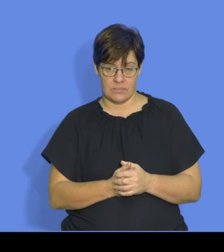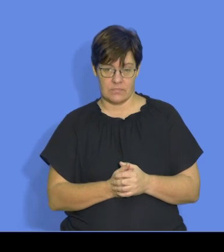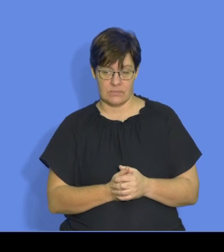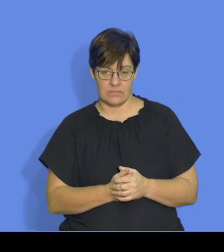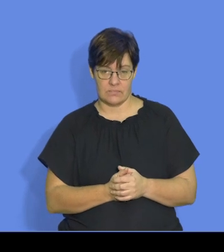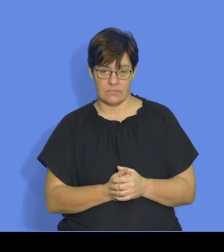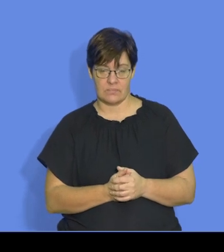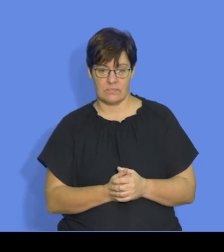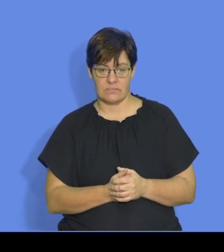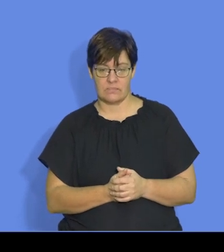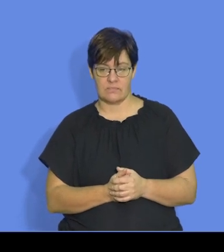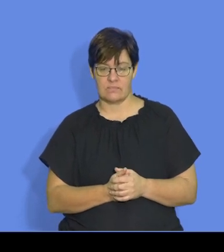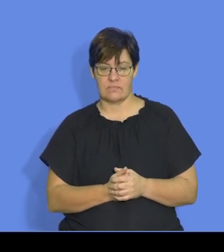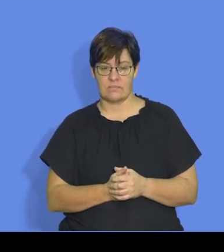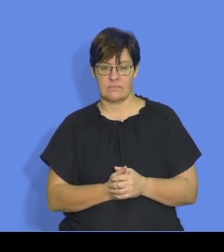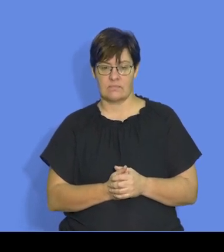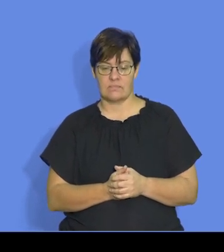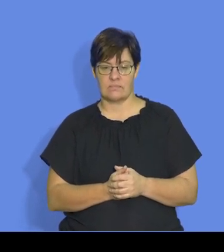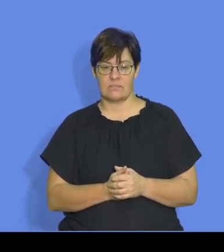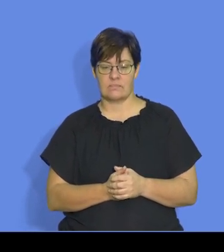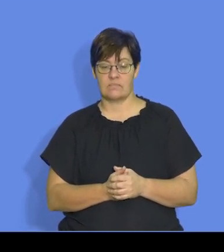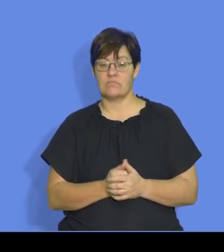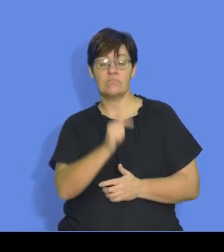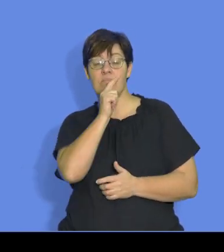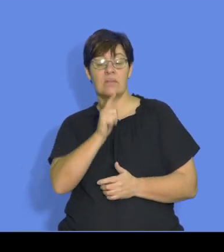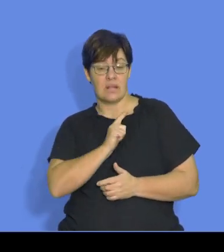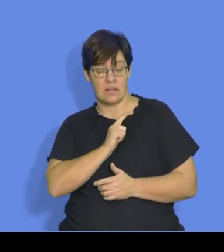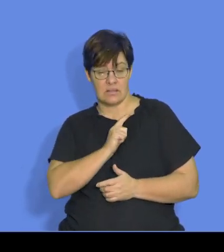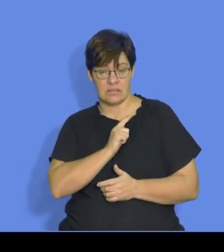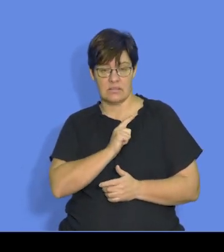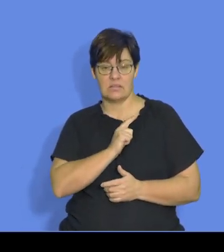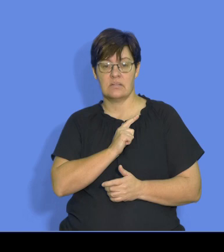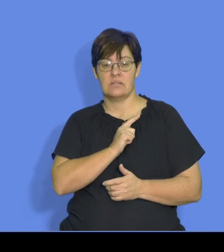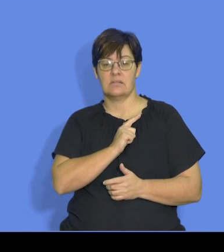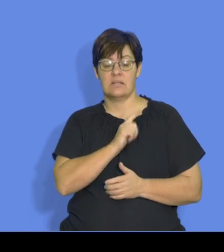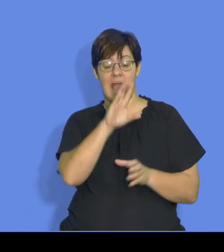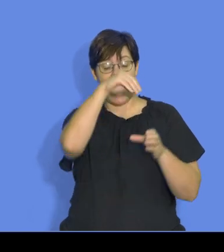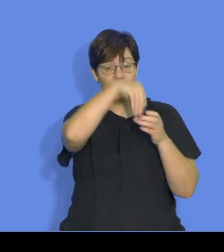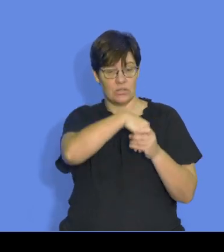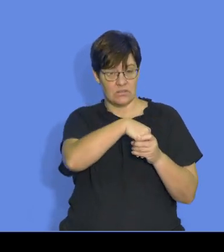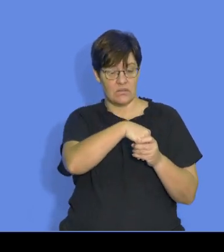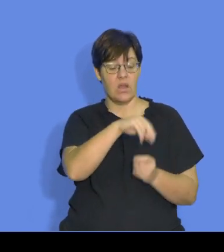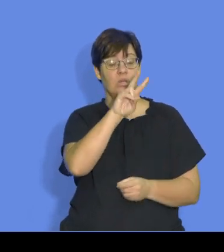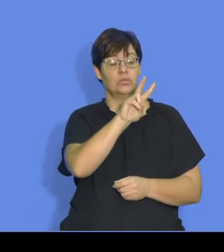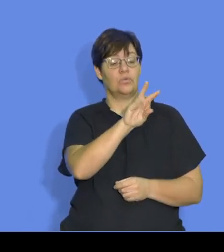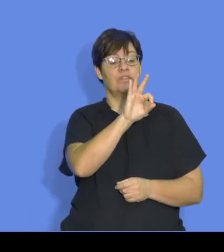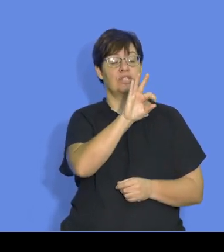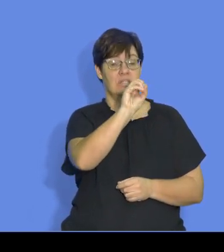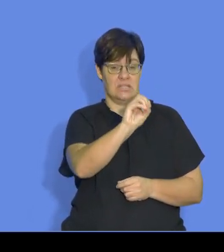So here we go. They're telling you that the inclusive price is 230,